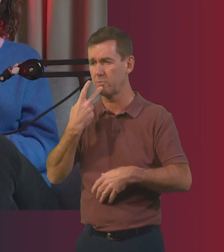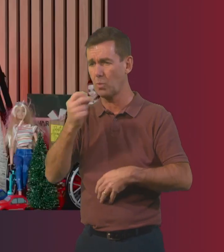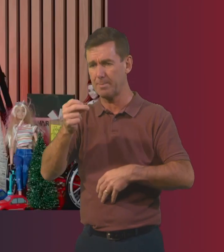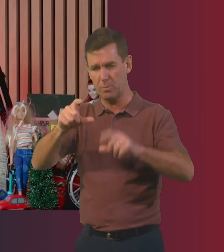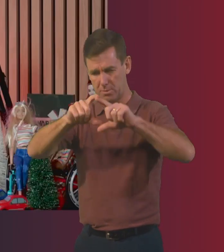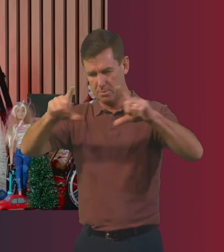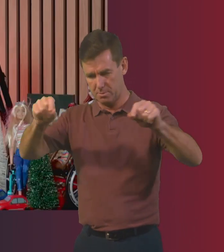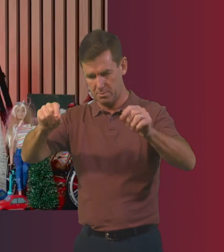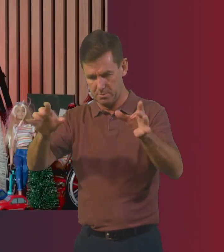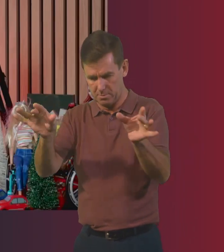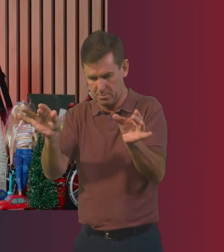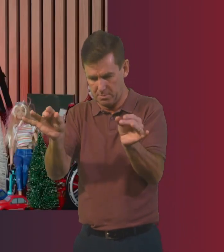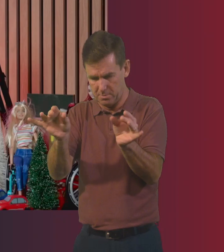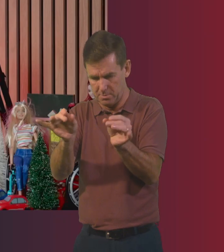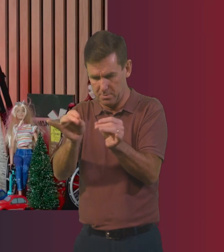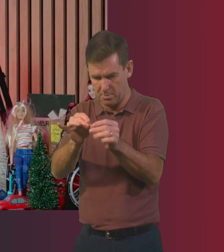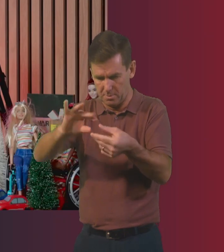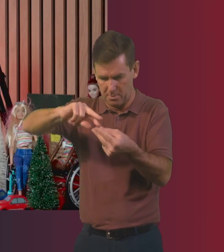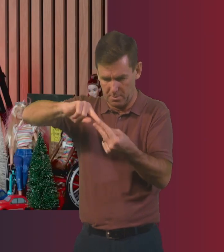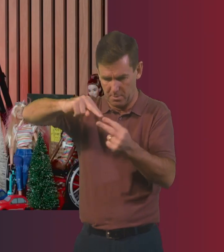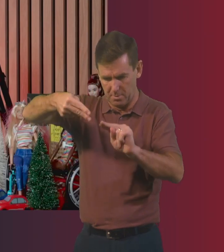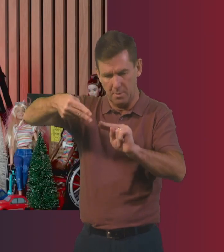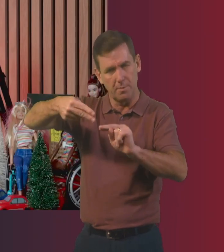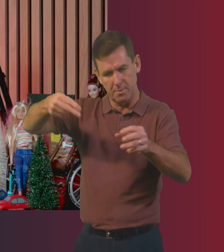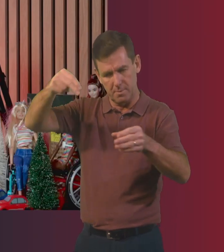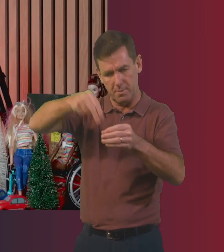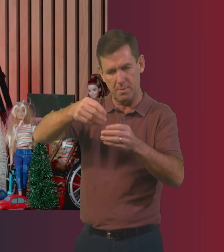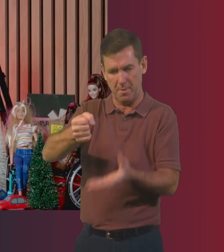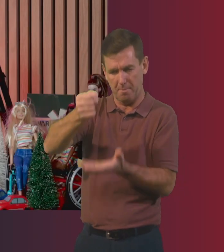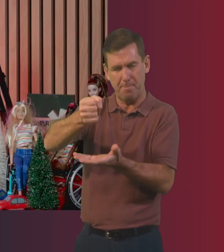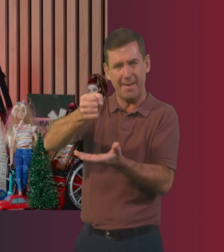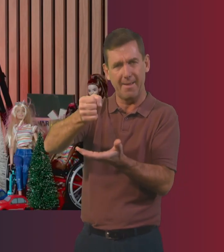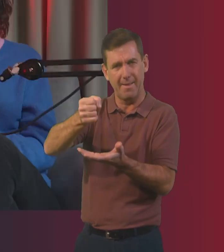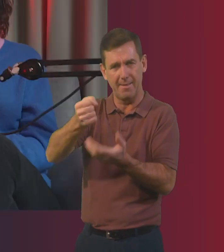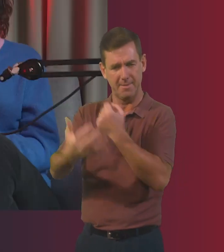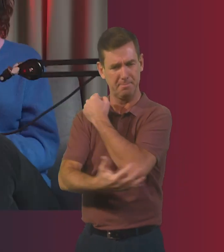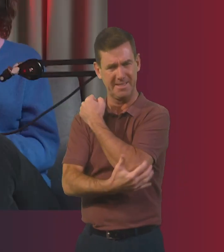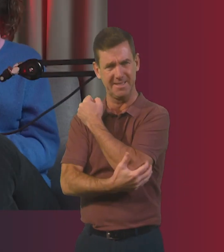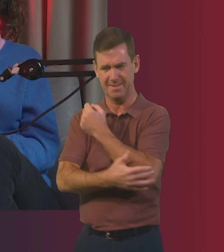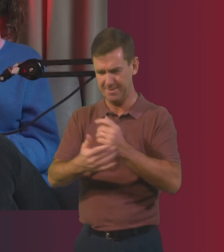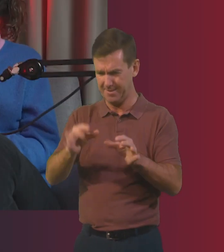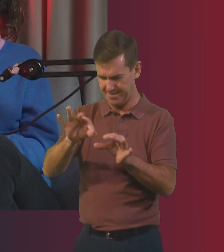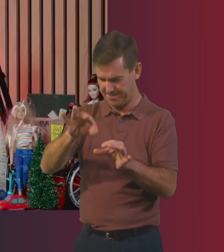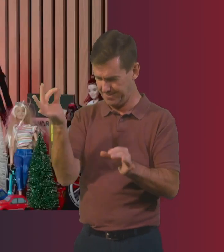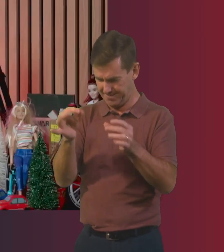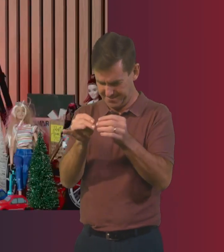Something personal, but also something that they can go and treat themselves for a coffee or, Yeah. That's so thoughtful. Yeah. I'm a thoughtful